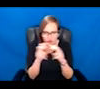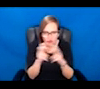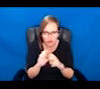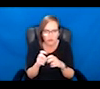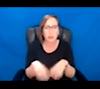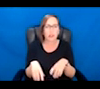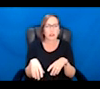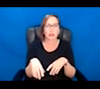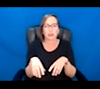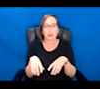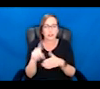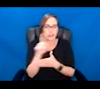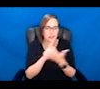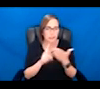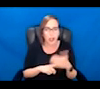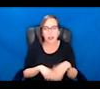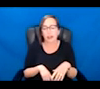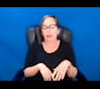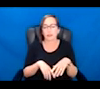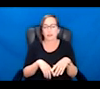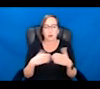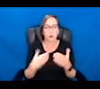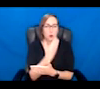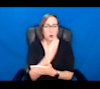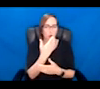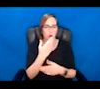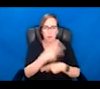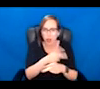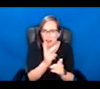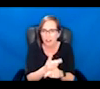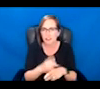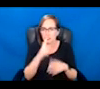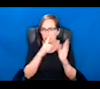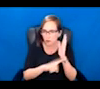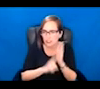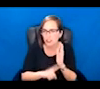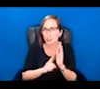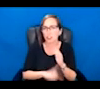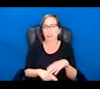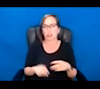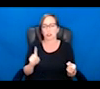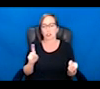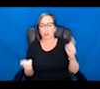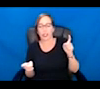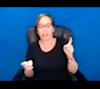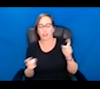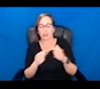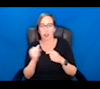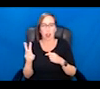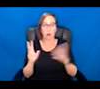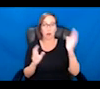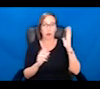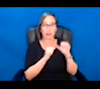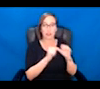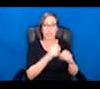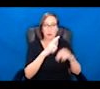design competitions, model product projects, research, and shifting the way we do sustainable building standards and